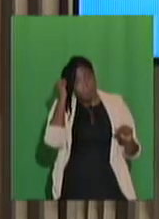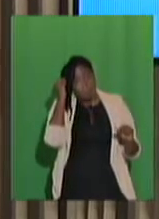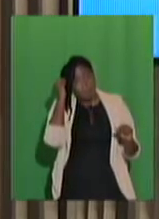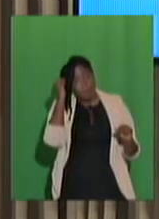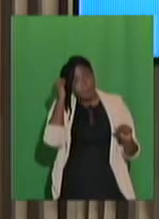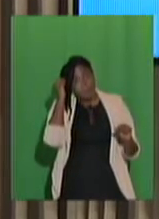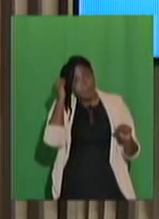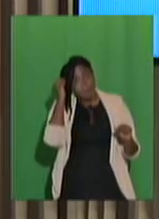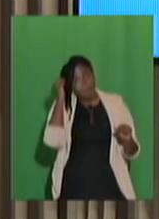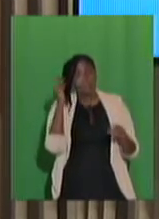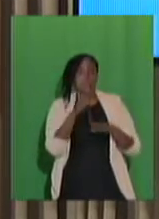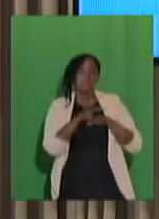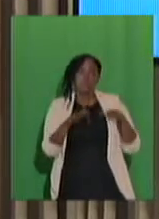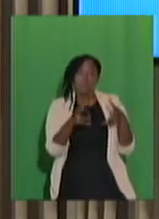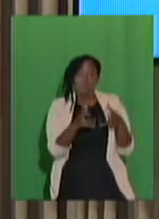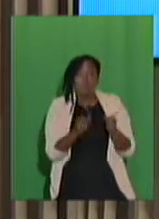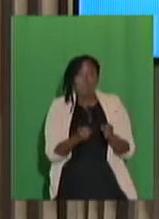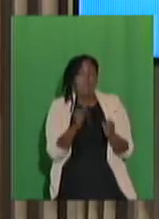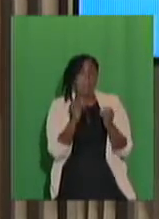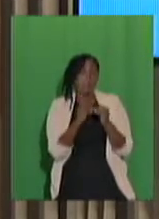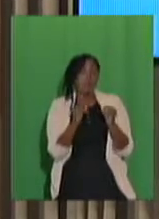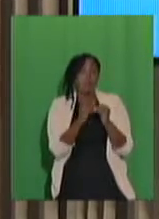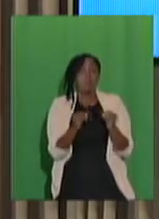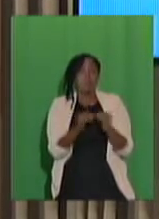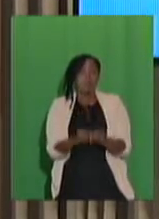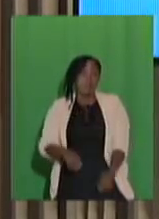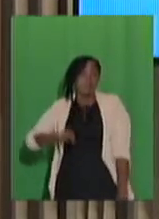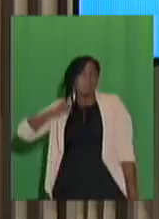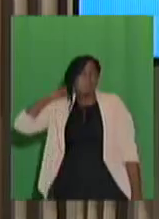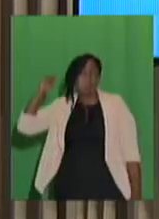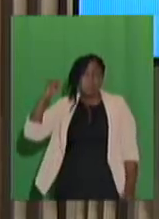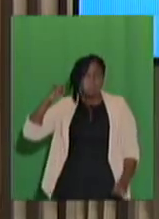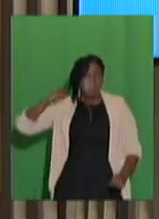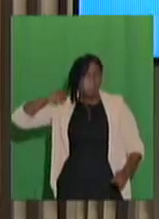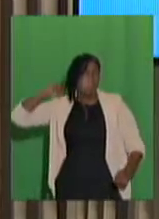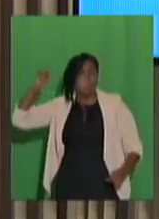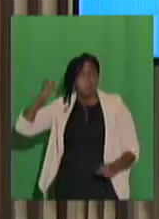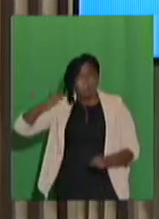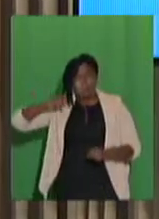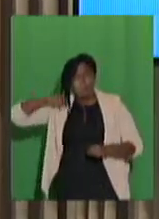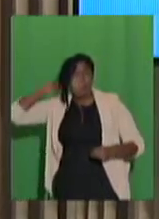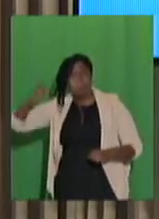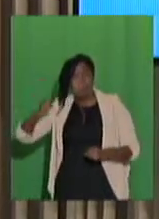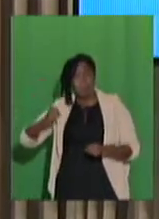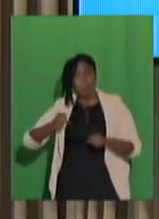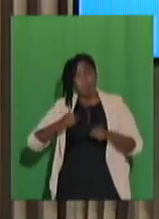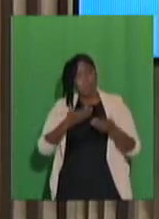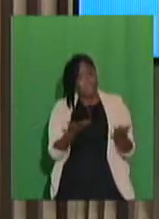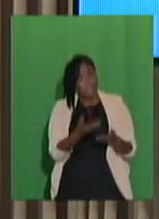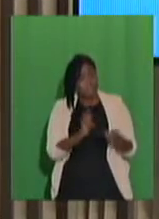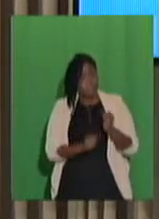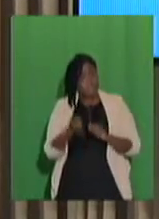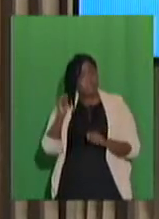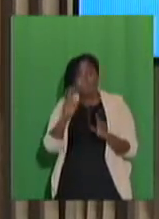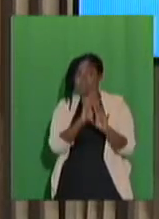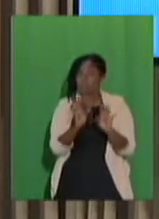the system anymore. International supply chains have been disrupted. That's a fact of life.